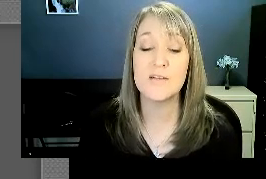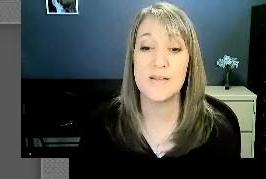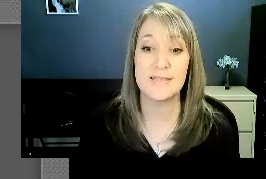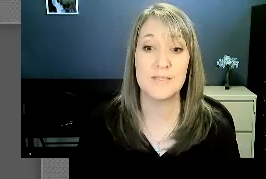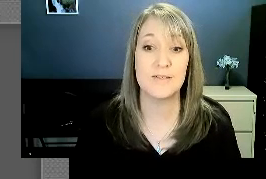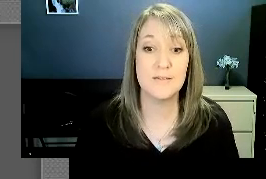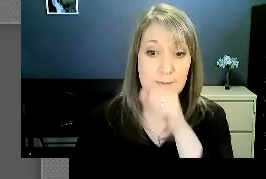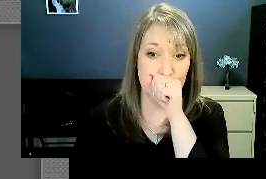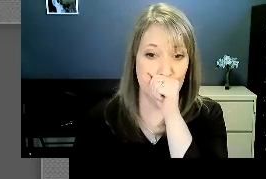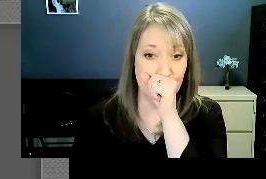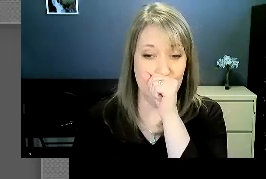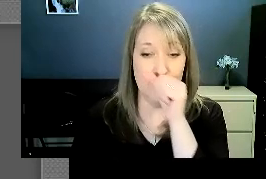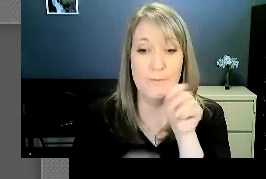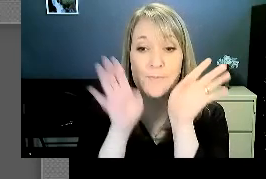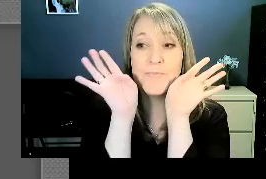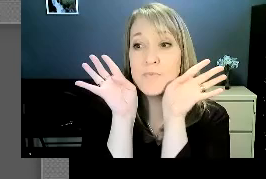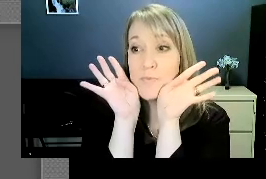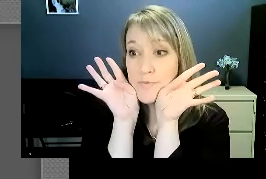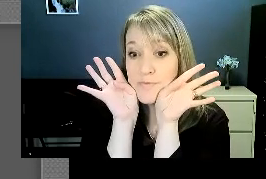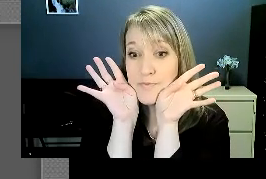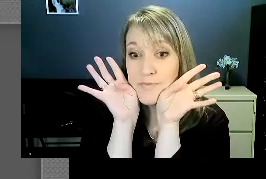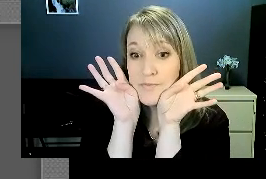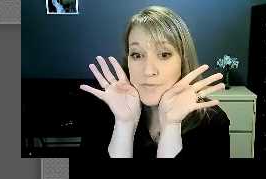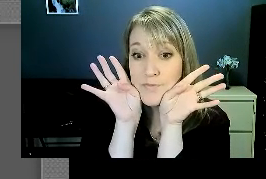This one also has whiskers.